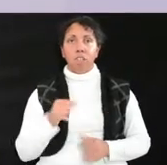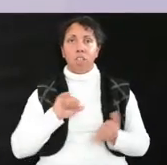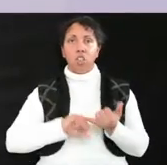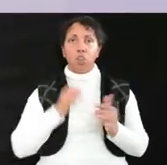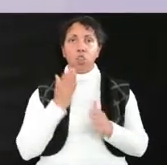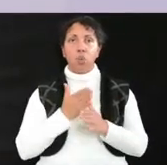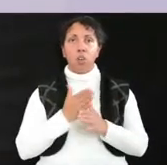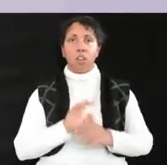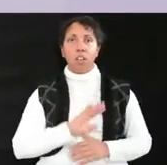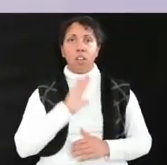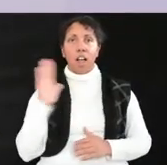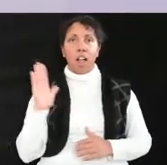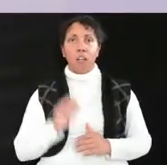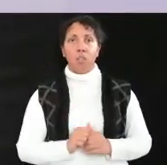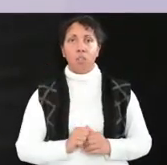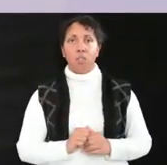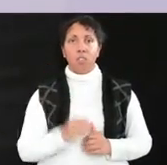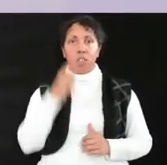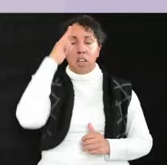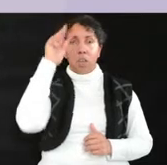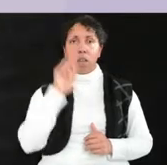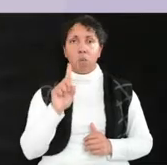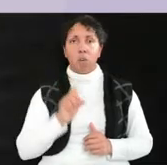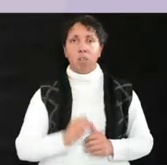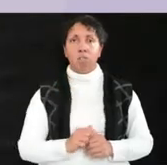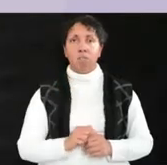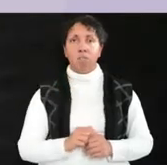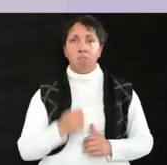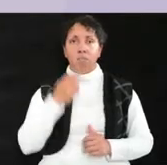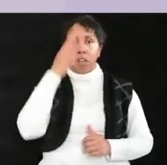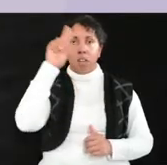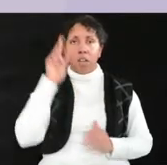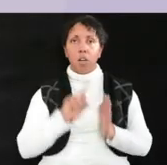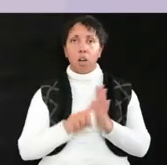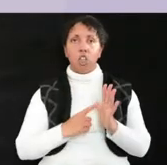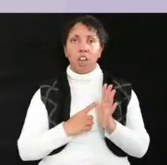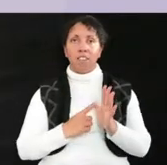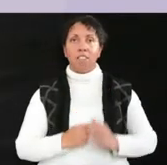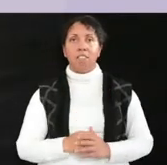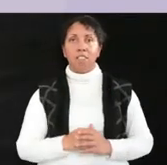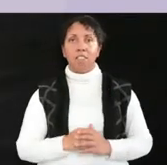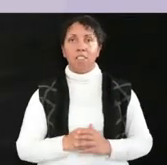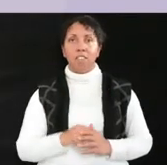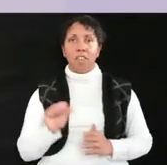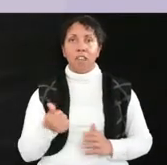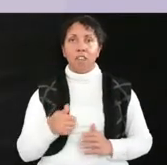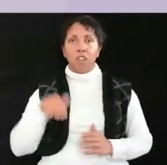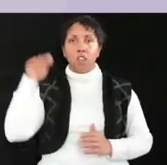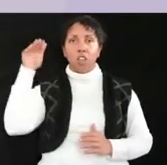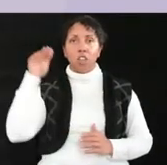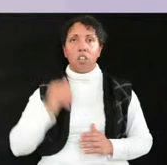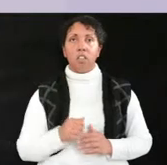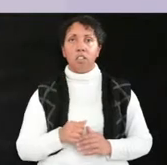worker. Hello, please tell us what you do. Hello, my name is Jayne. Every child that is looked